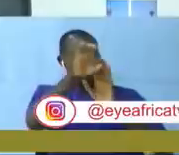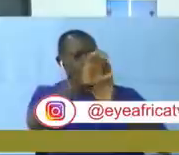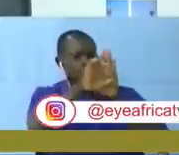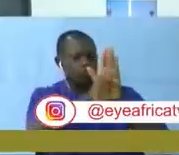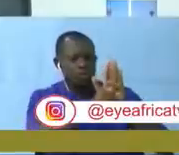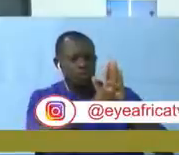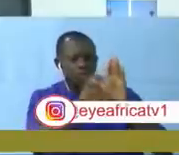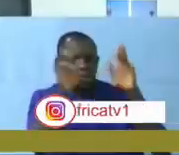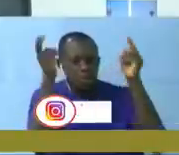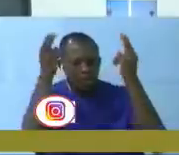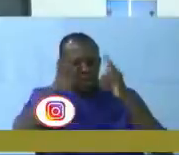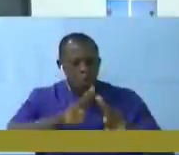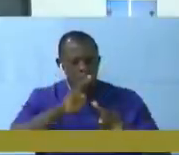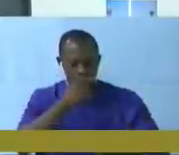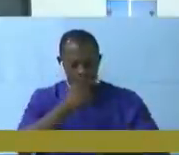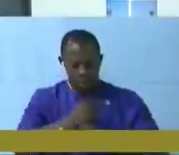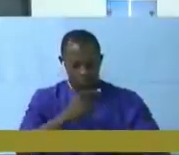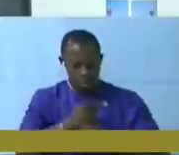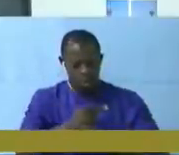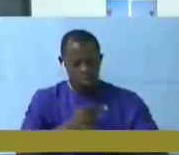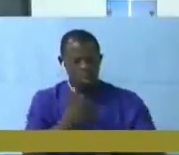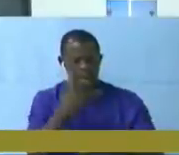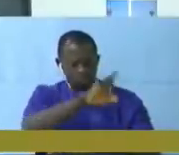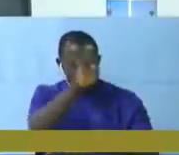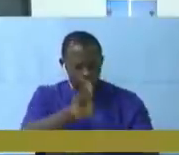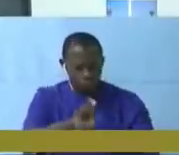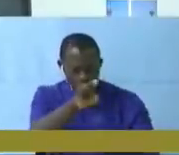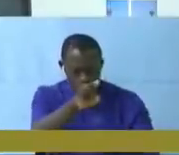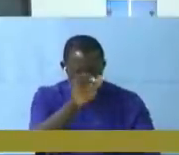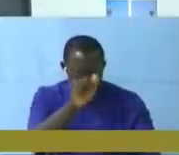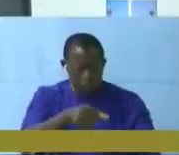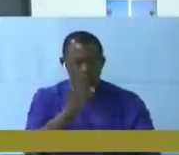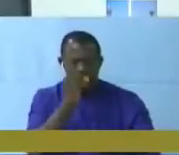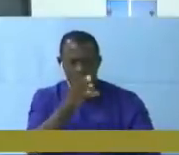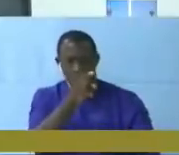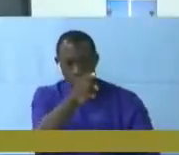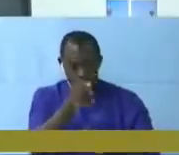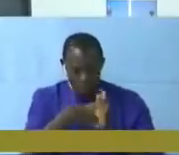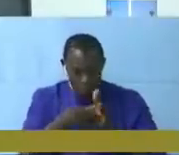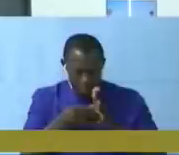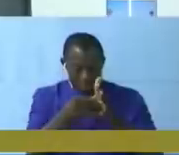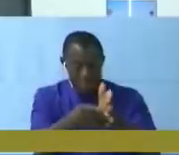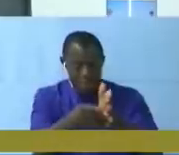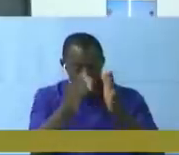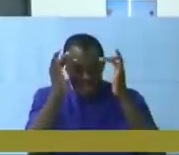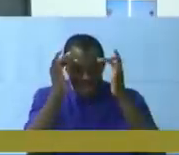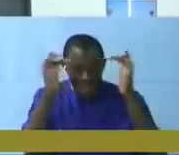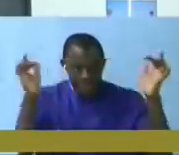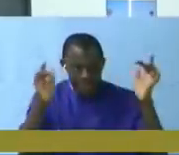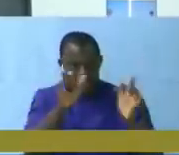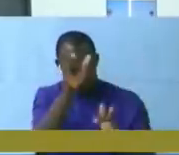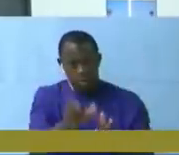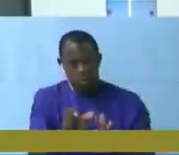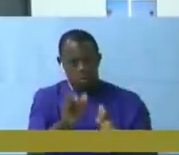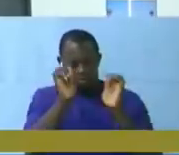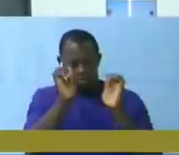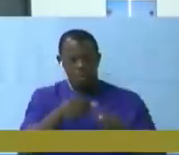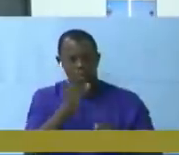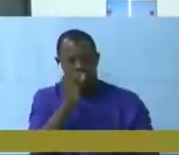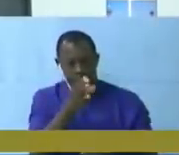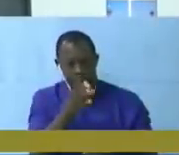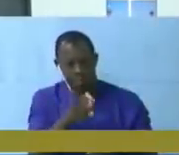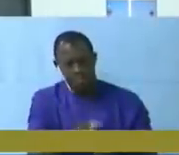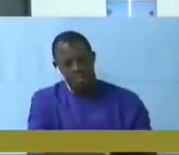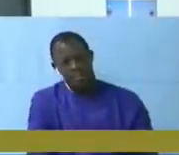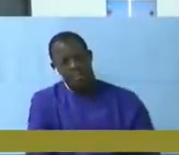Gambia, would you say that you are one of the leading experts? Na xam suñu ko kene sa mën nañu wax ci loi yi nga xamne mom